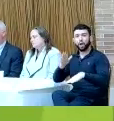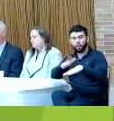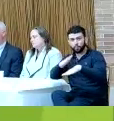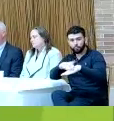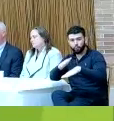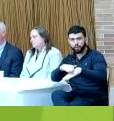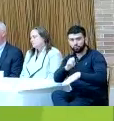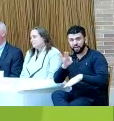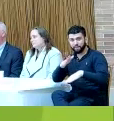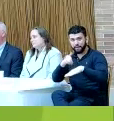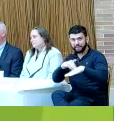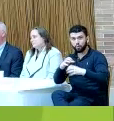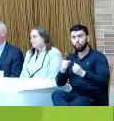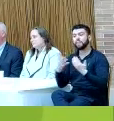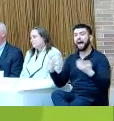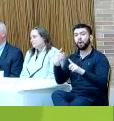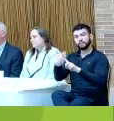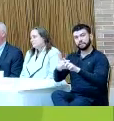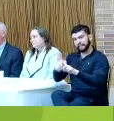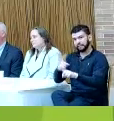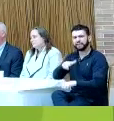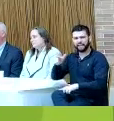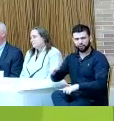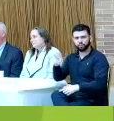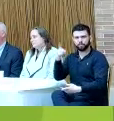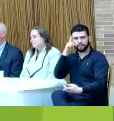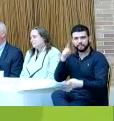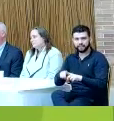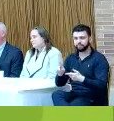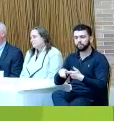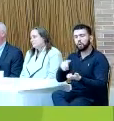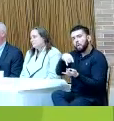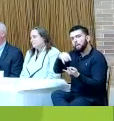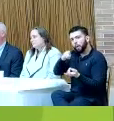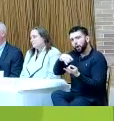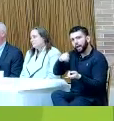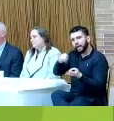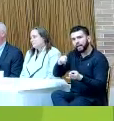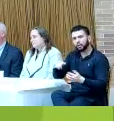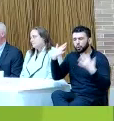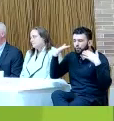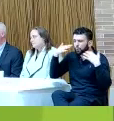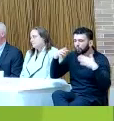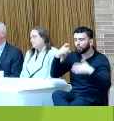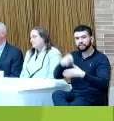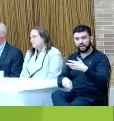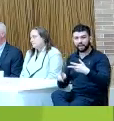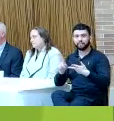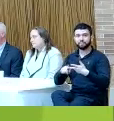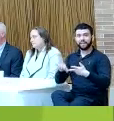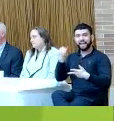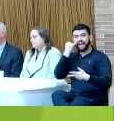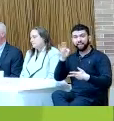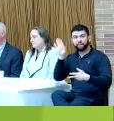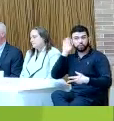landlord consent barking noise findes a 60-day lease termination notice if the dog became